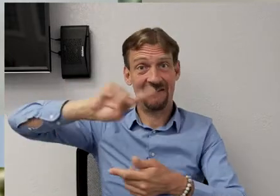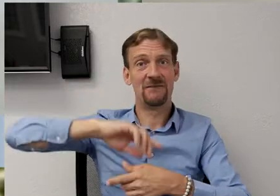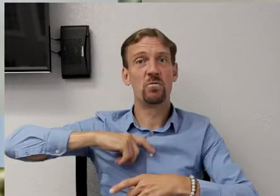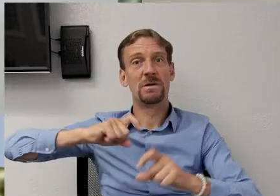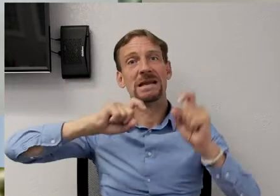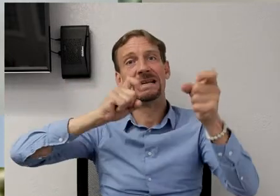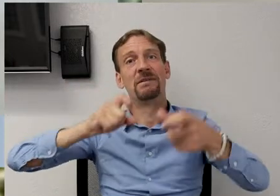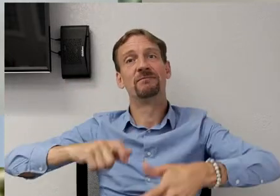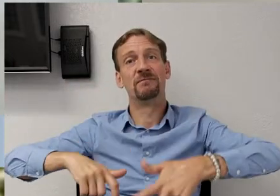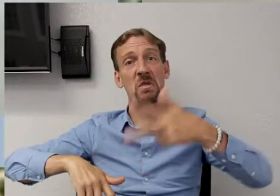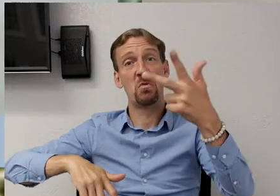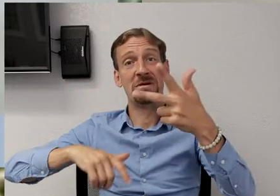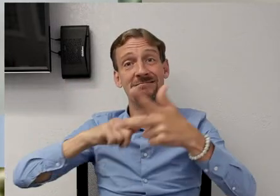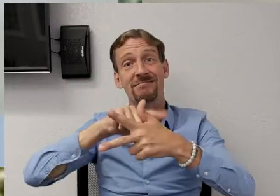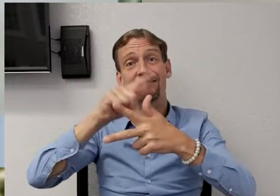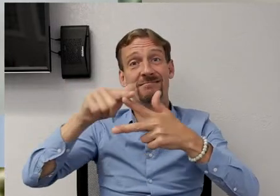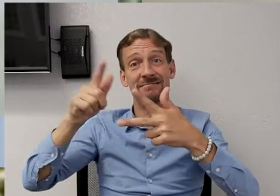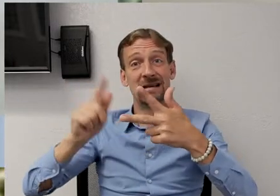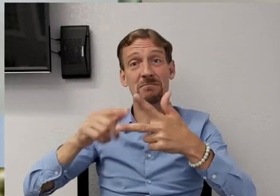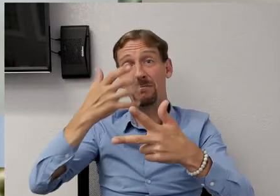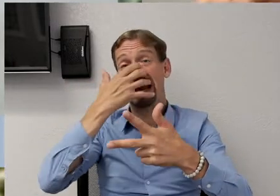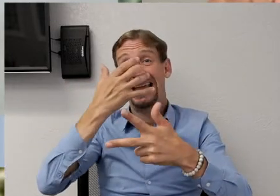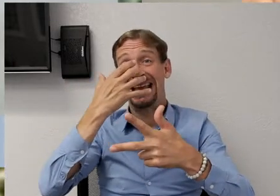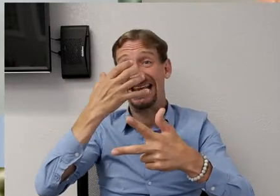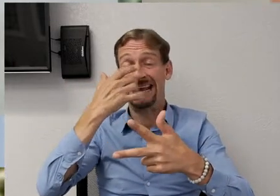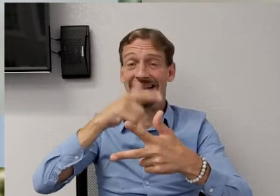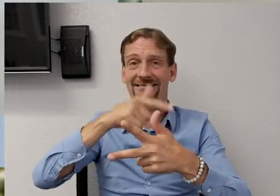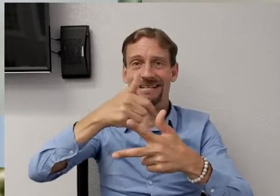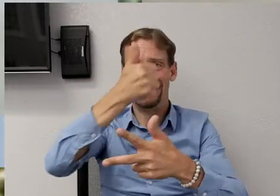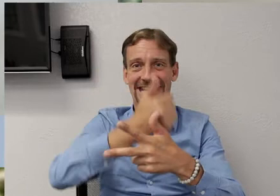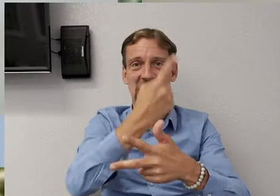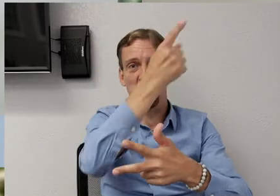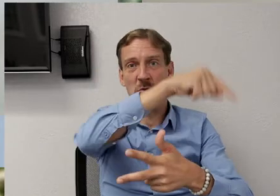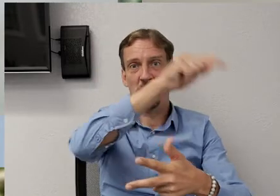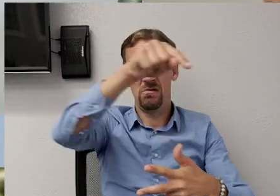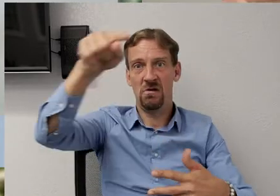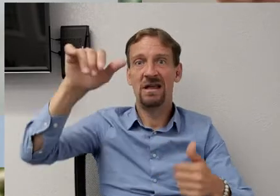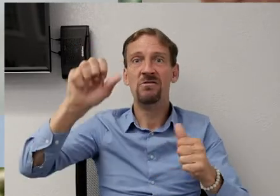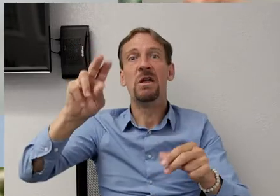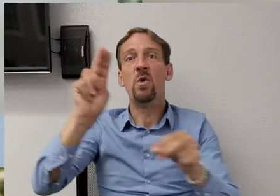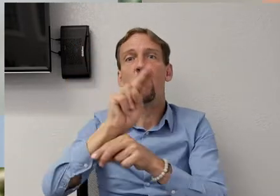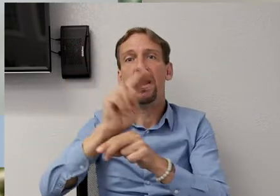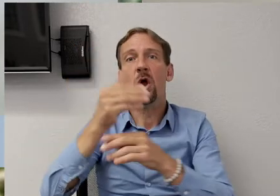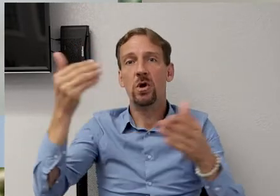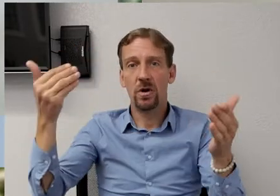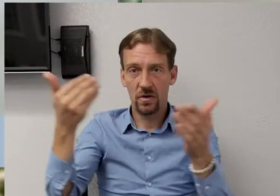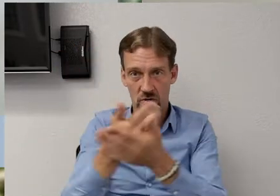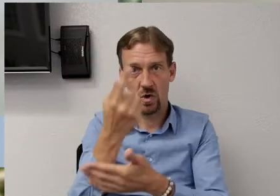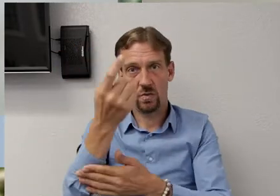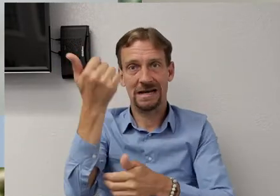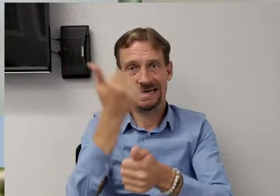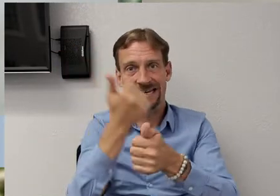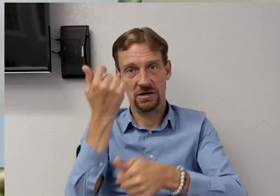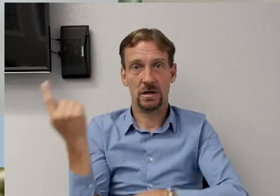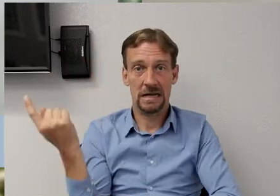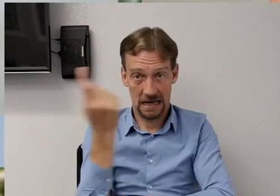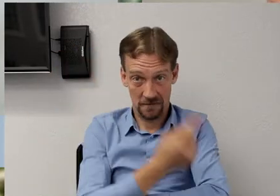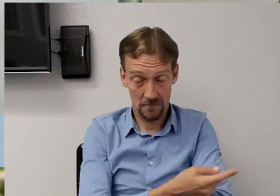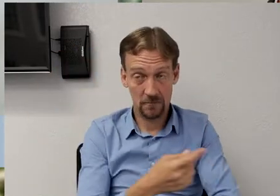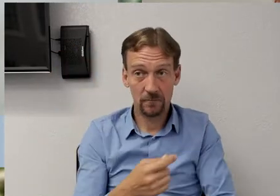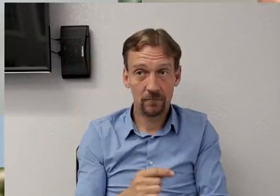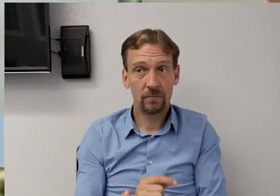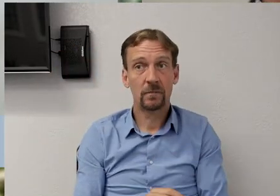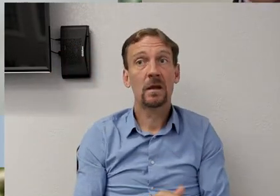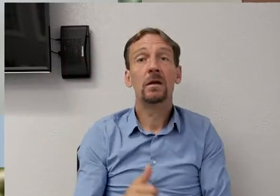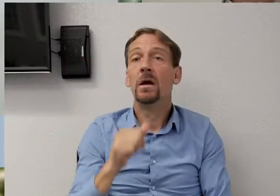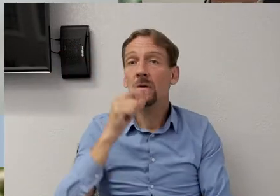3 N95 masks so that they can wear a new one each day. And so